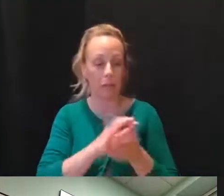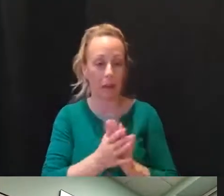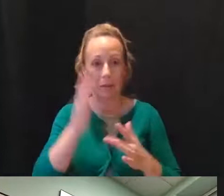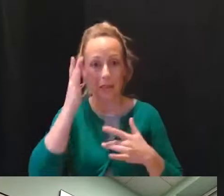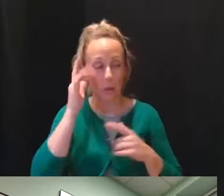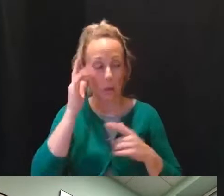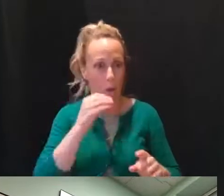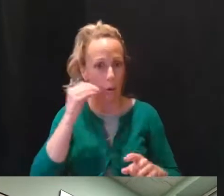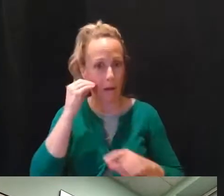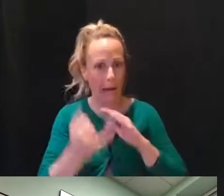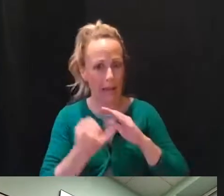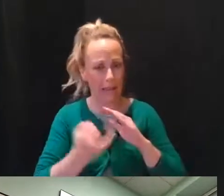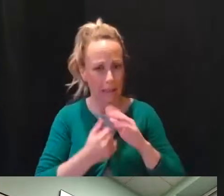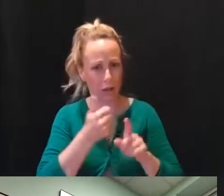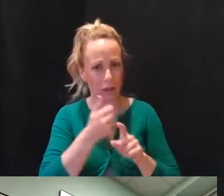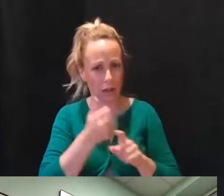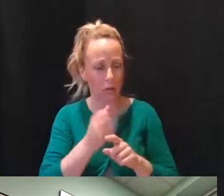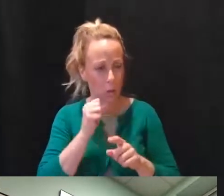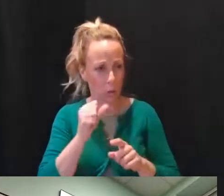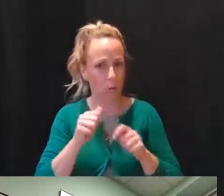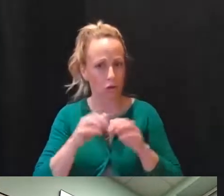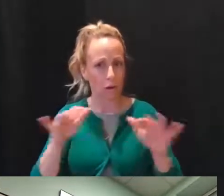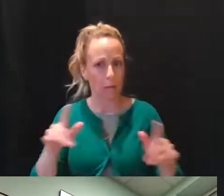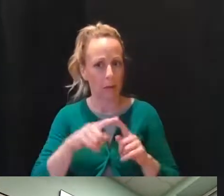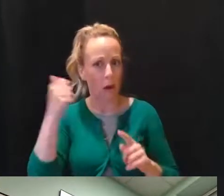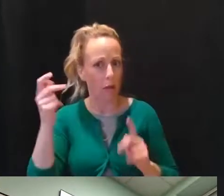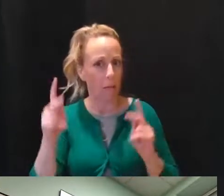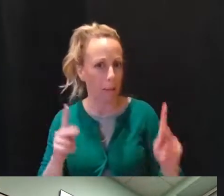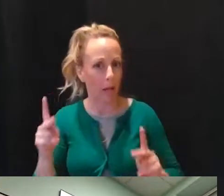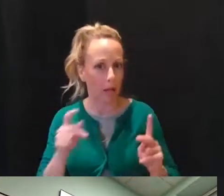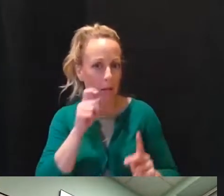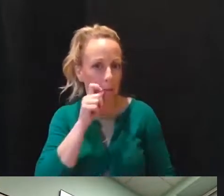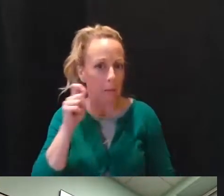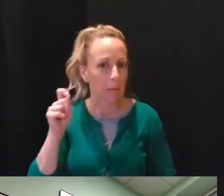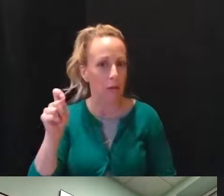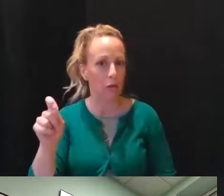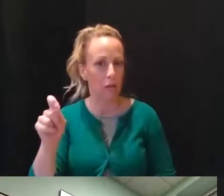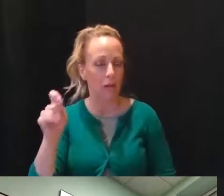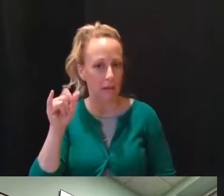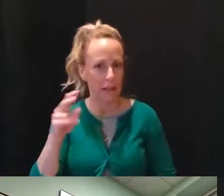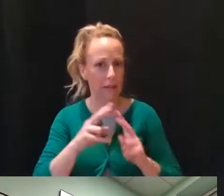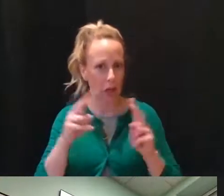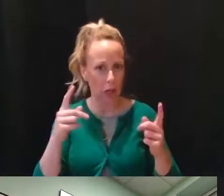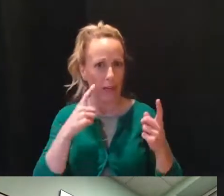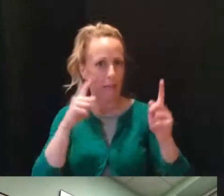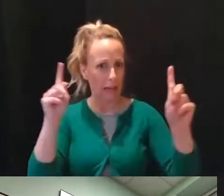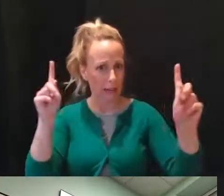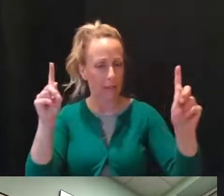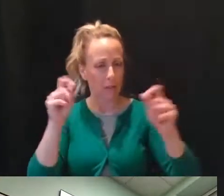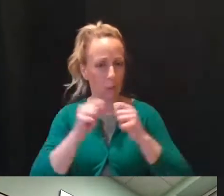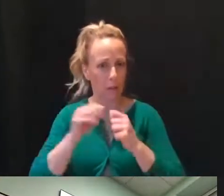isolate yourself so you don't transmit to other people. And that's very effective, in fact, with